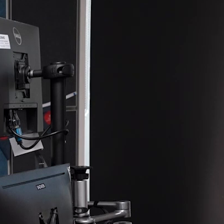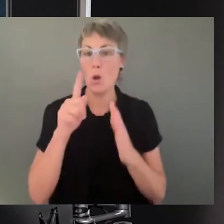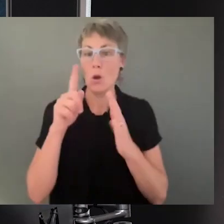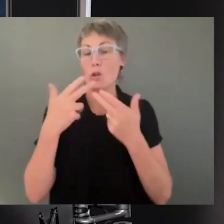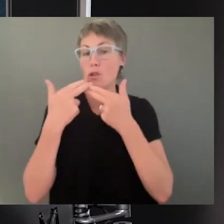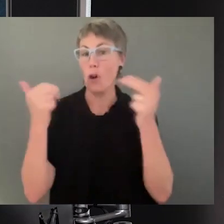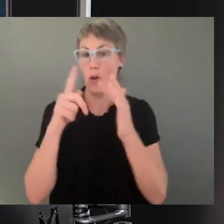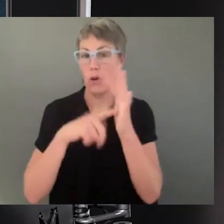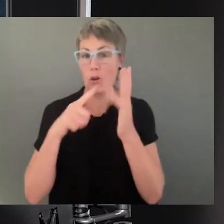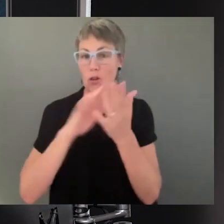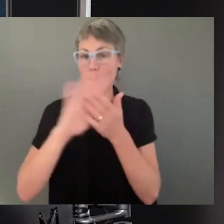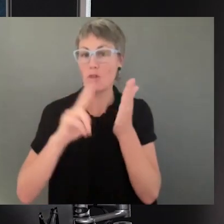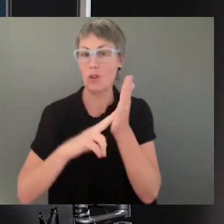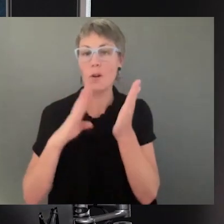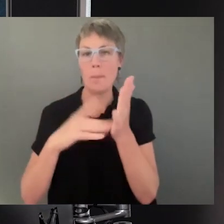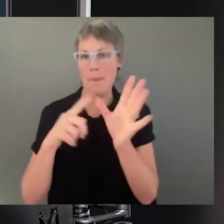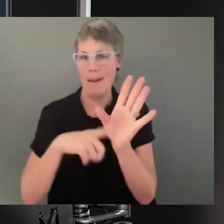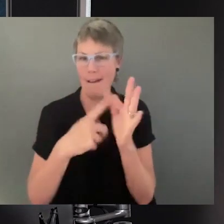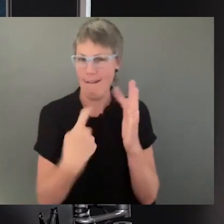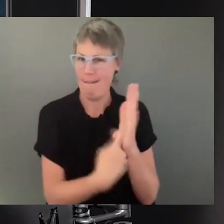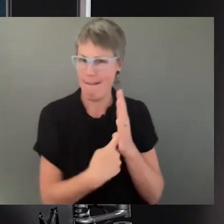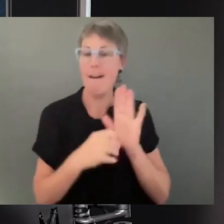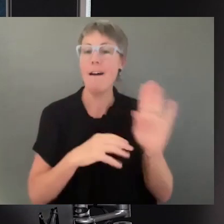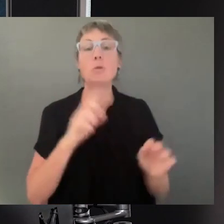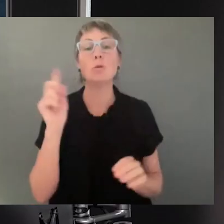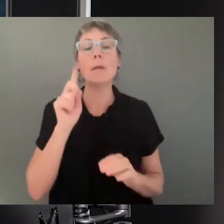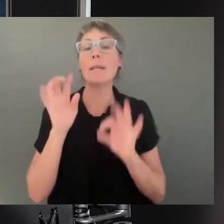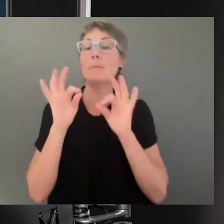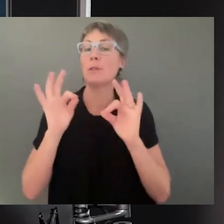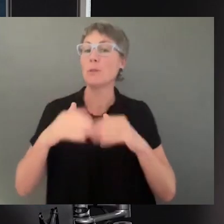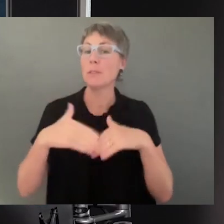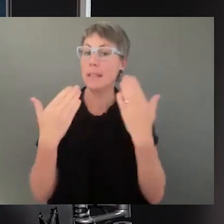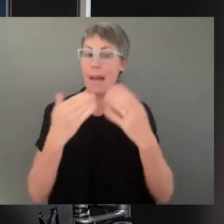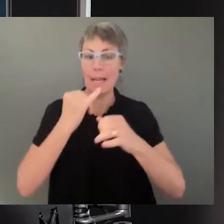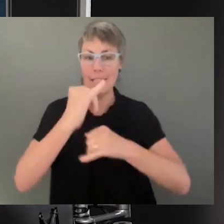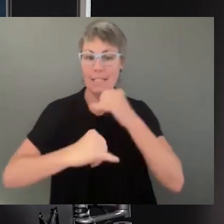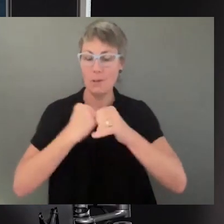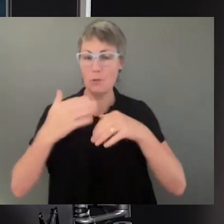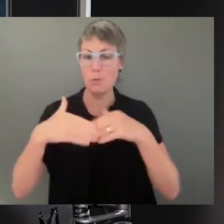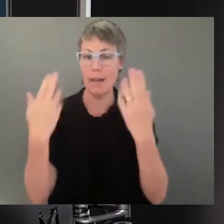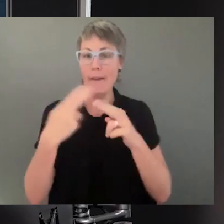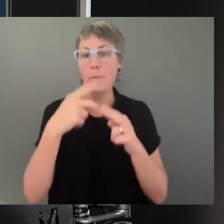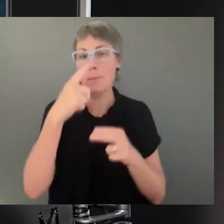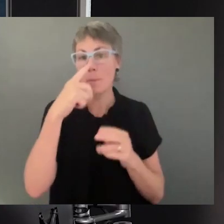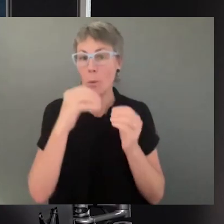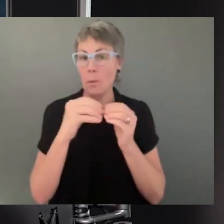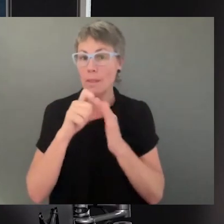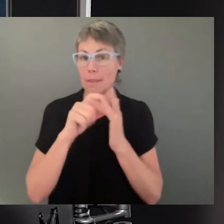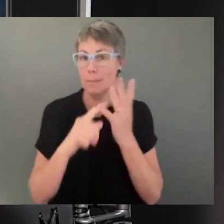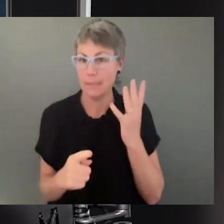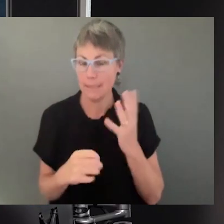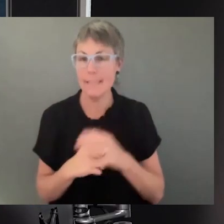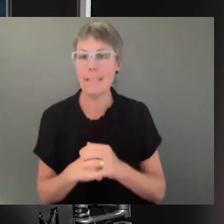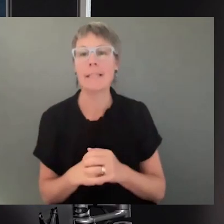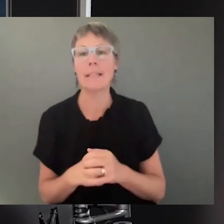of People with Disability. And this morning, as the saying goes, necessity is the mother of invention is